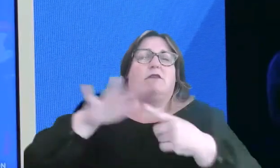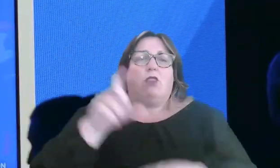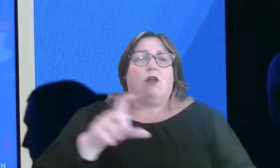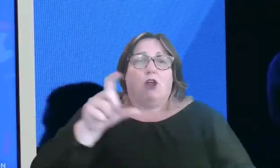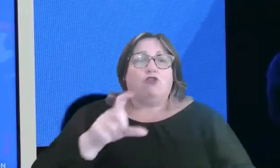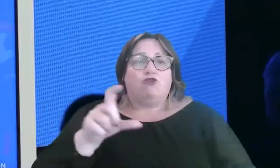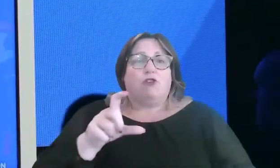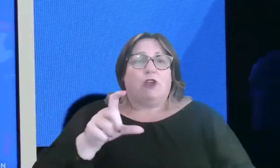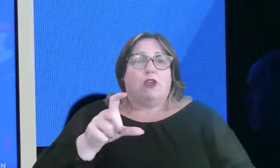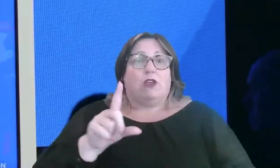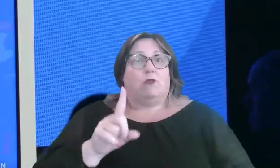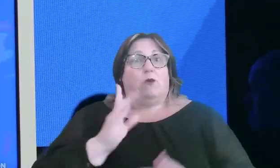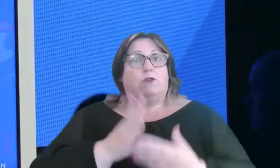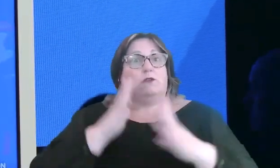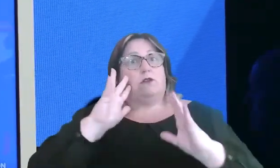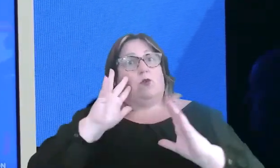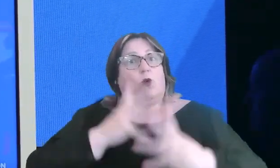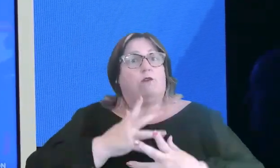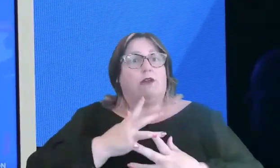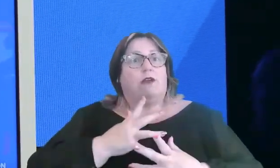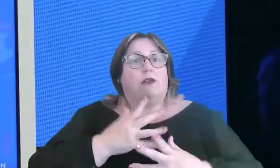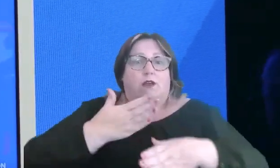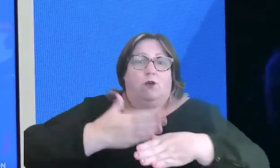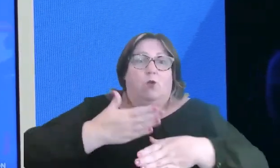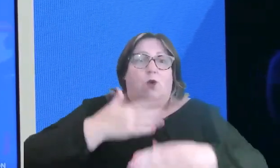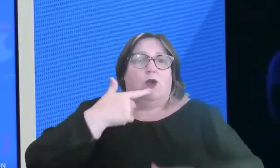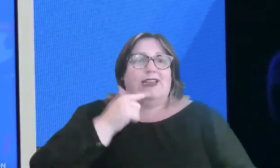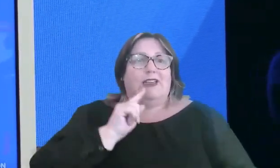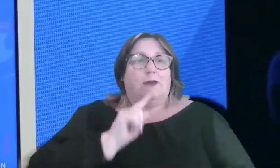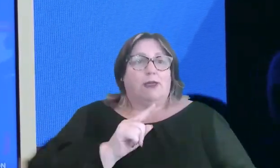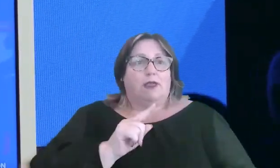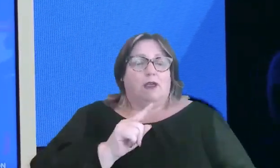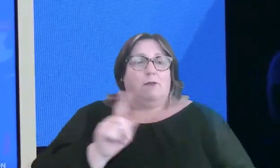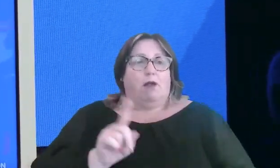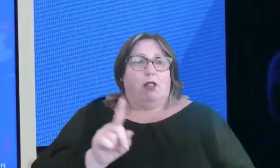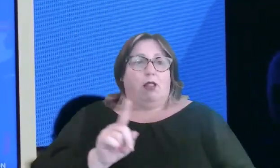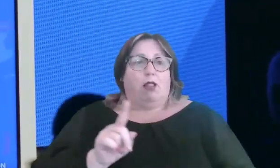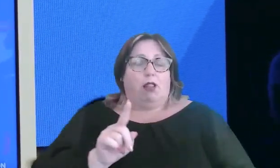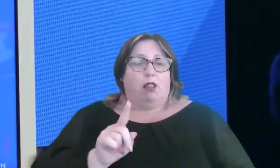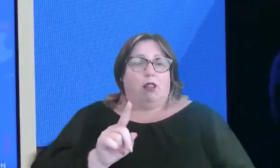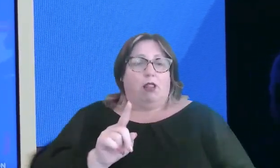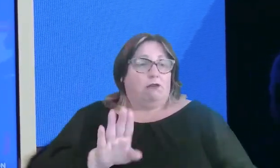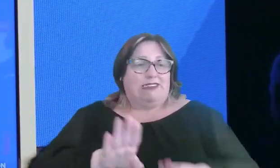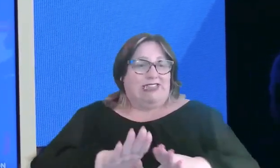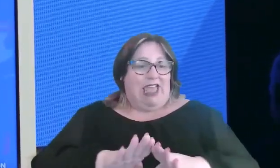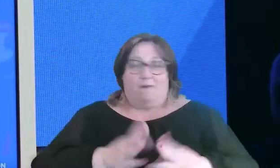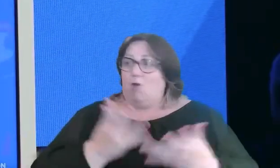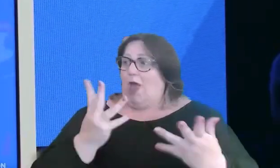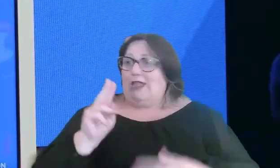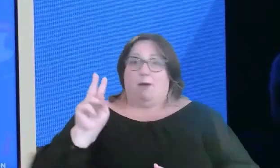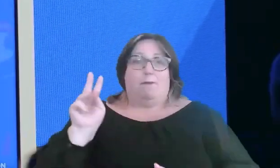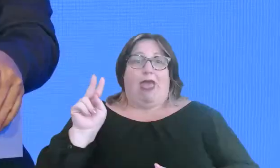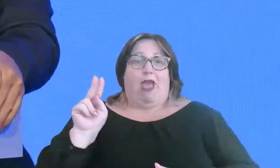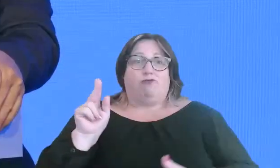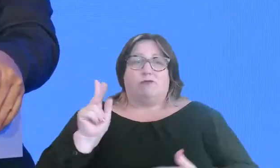one of the great worries for working people. It's the same for any parent. Always